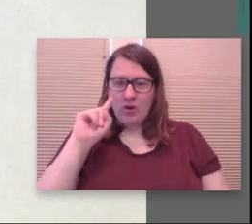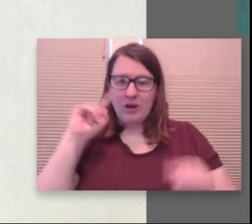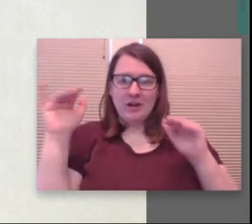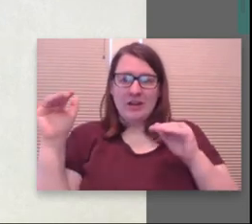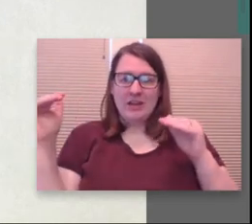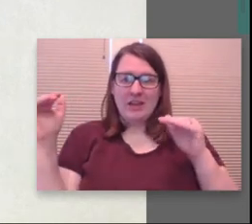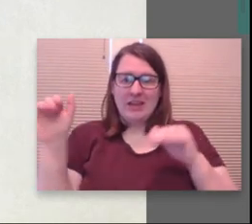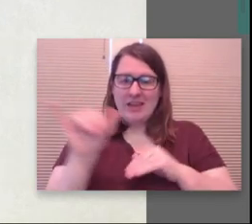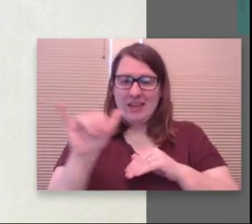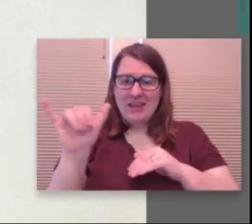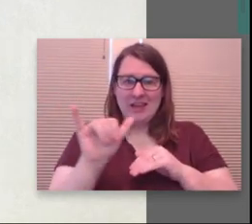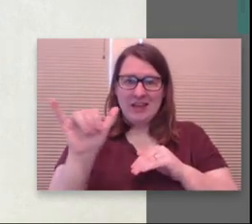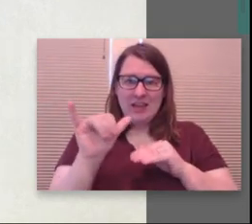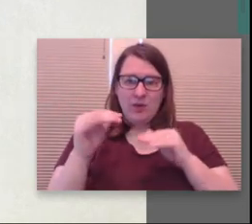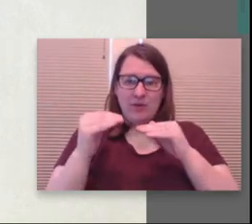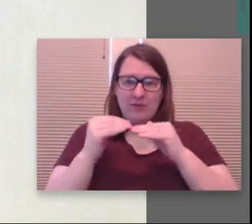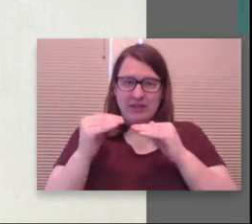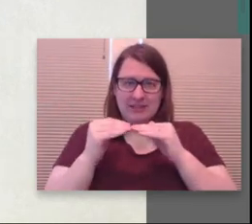for